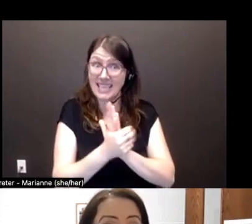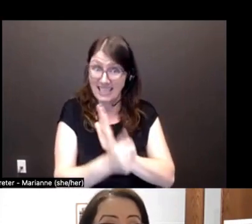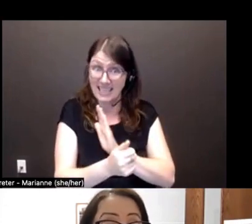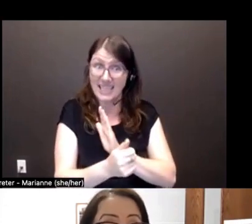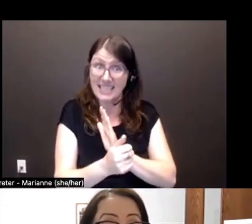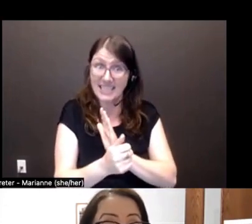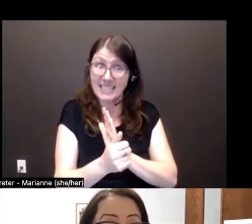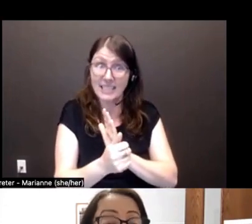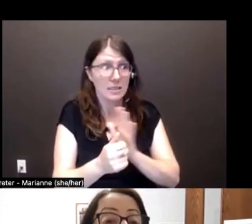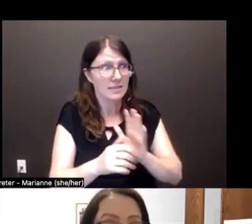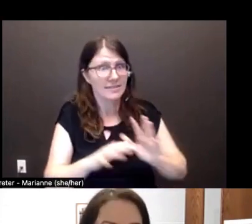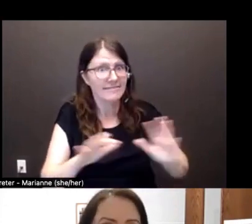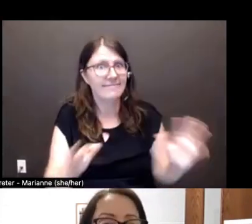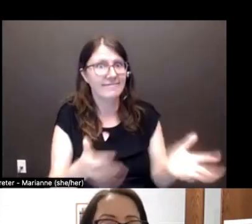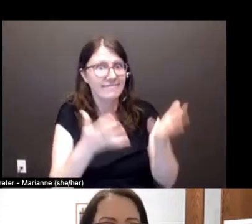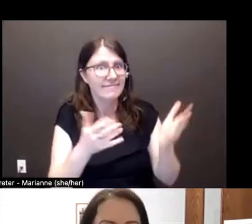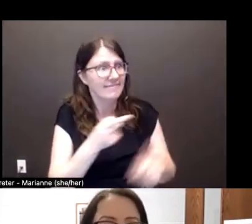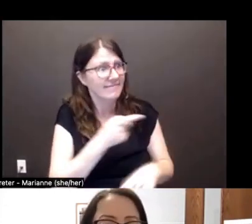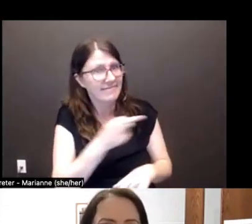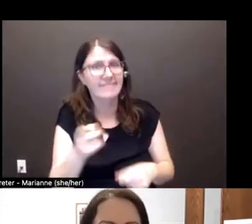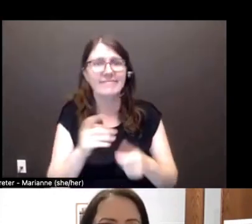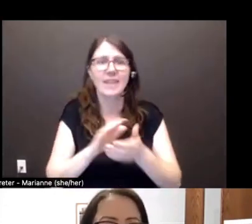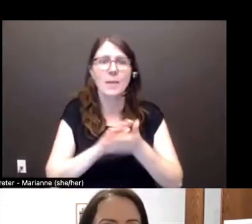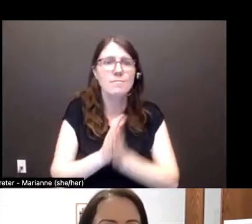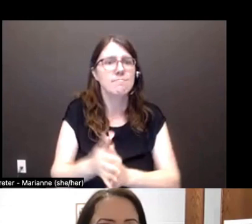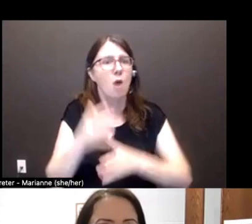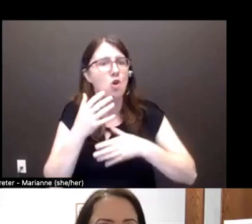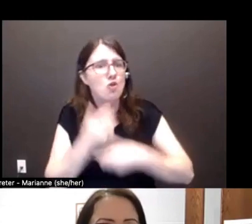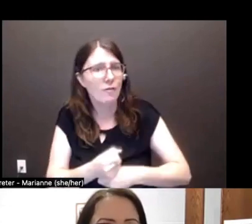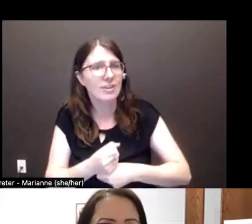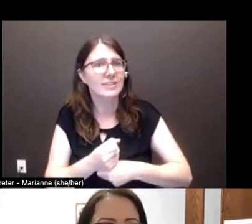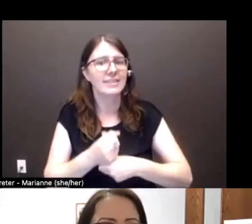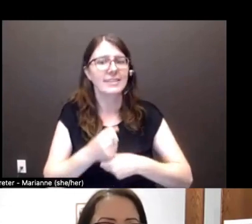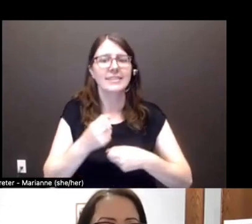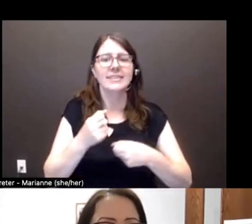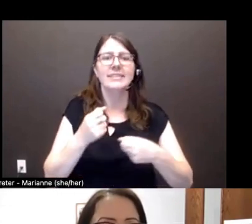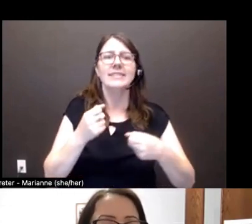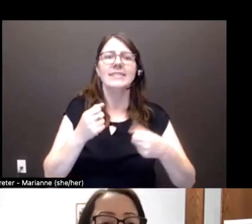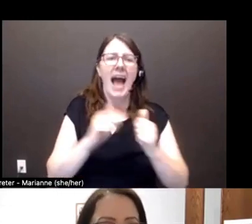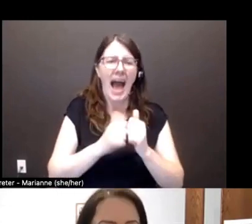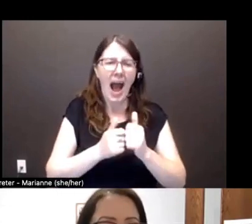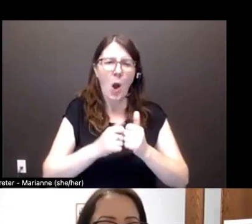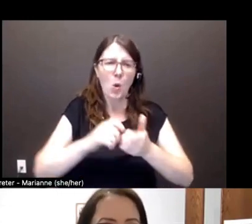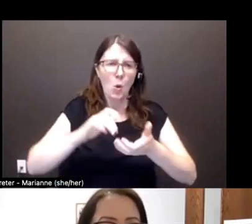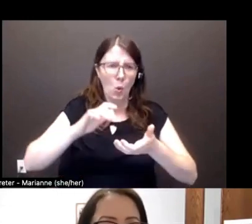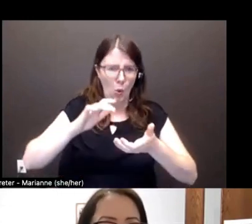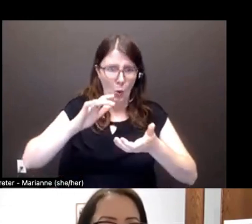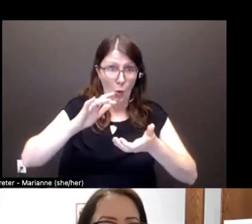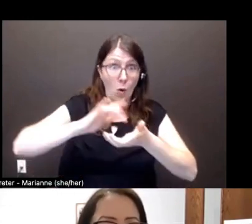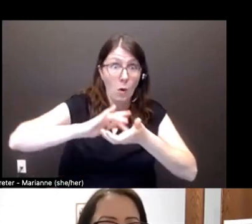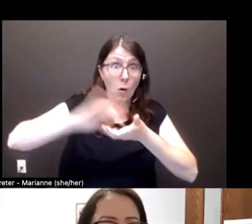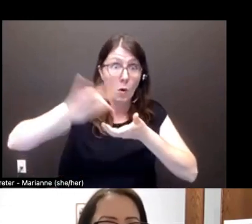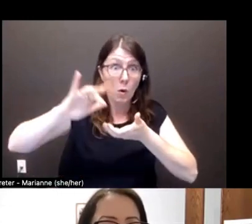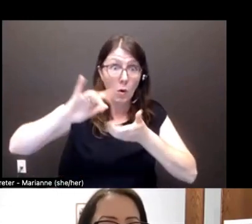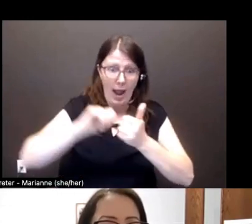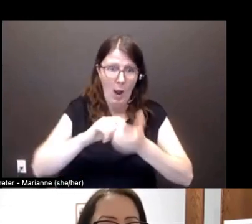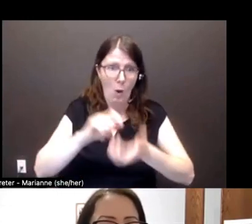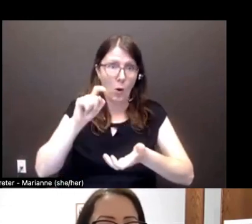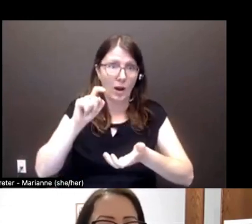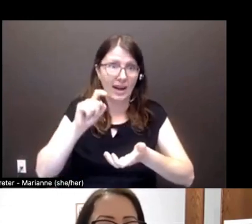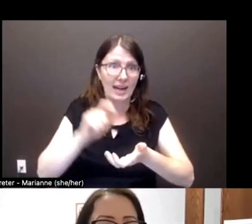that confidence to be able to navigate on a device, to swipe, to click, to do all kinds of things. So when we teach